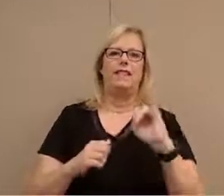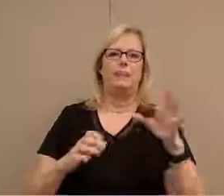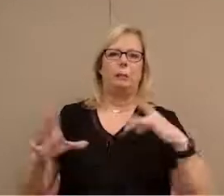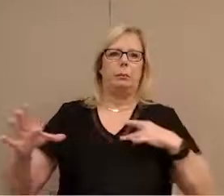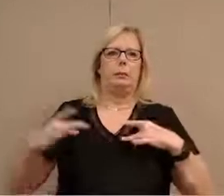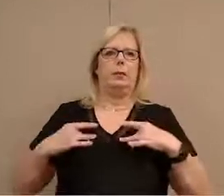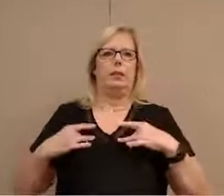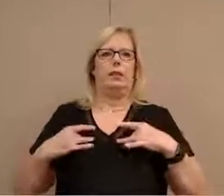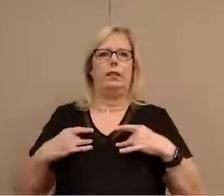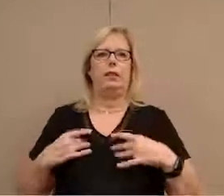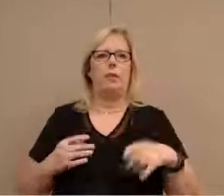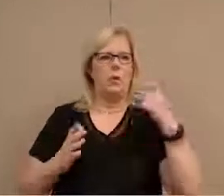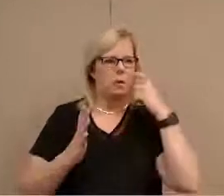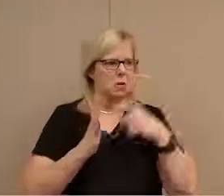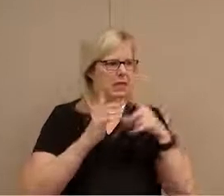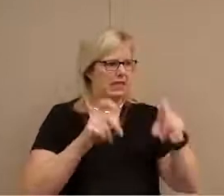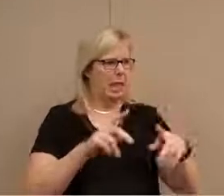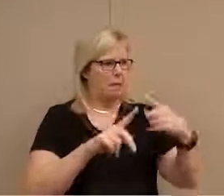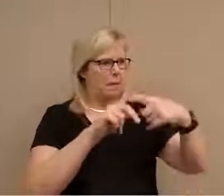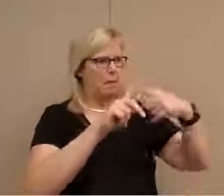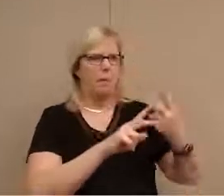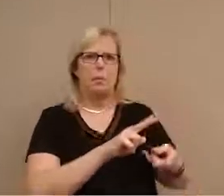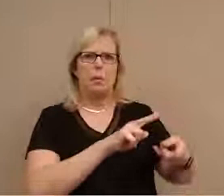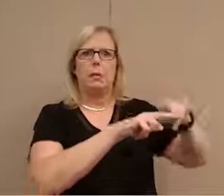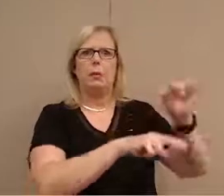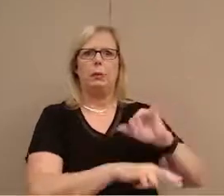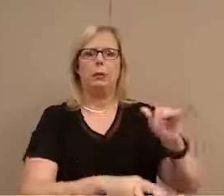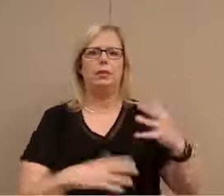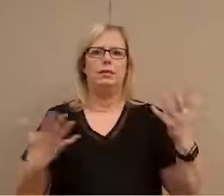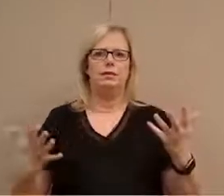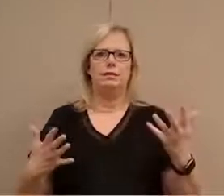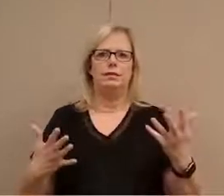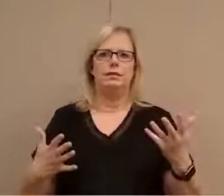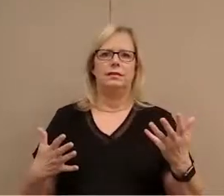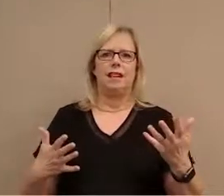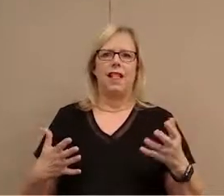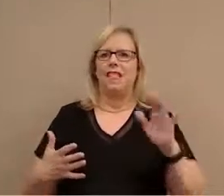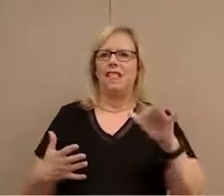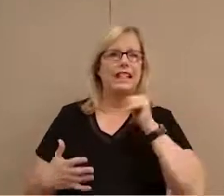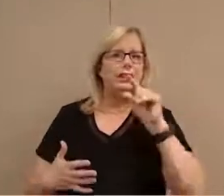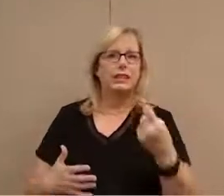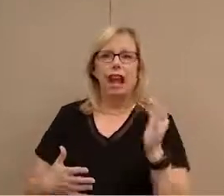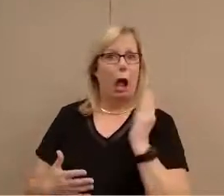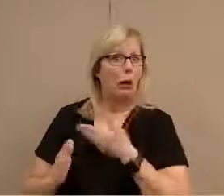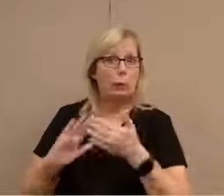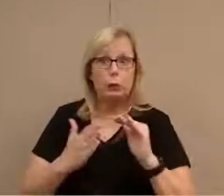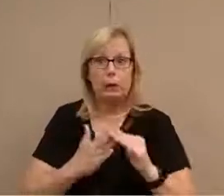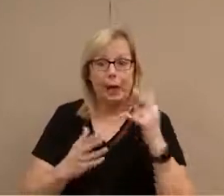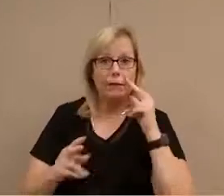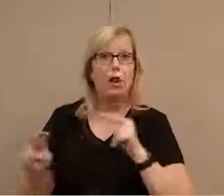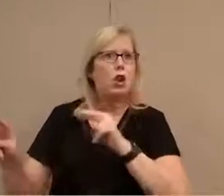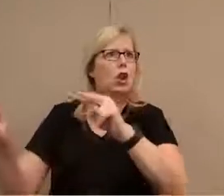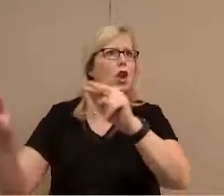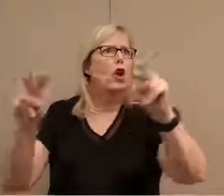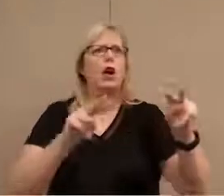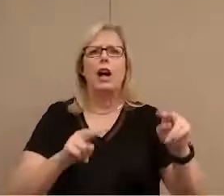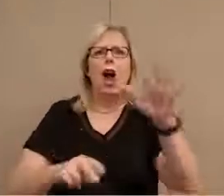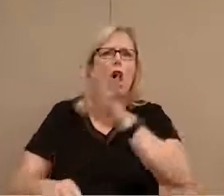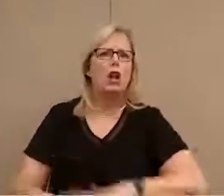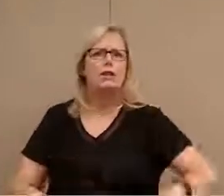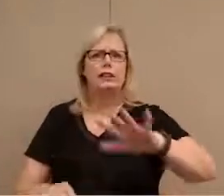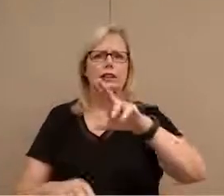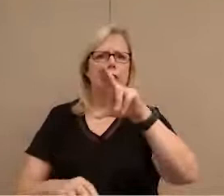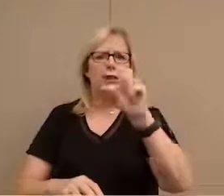There's an uptick on the test rate in the communities. And it's not just our community. If you look at the entire